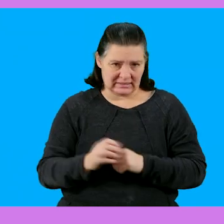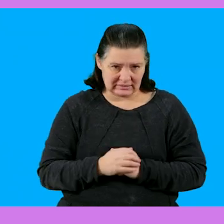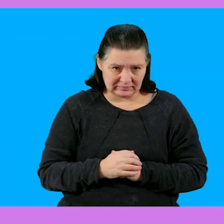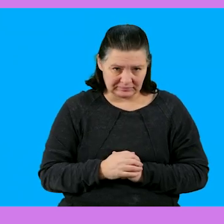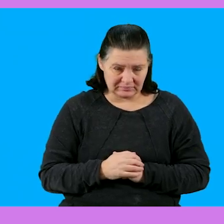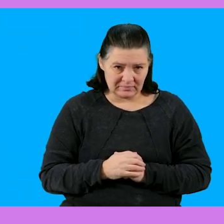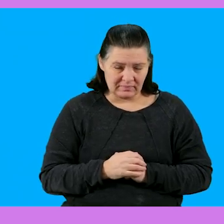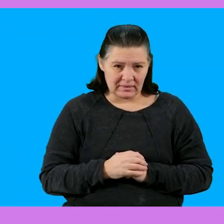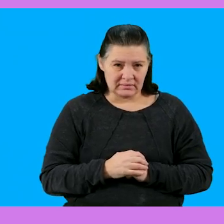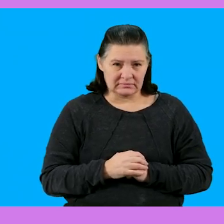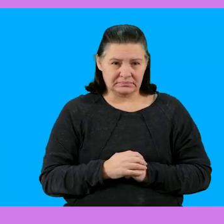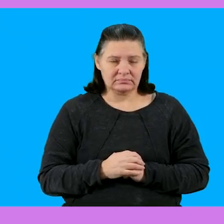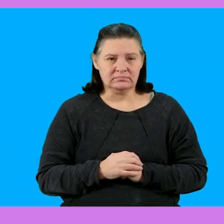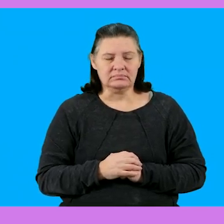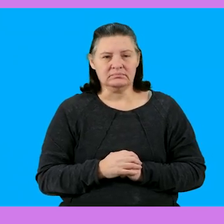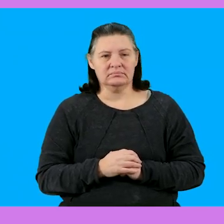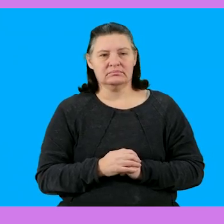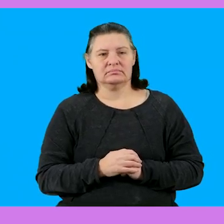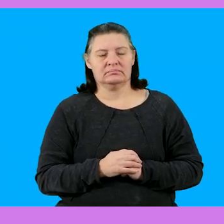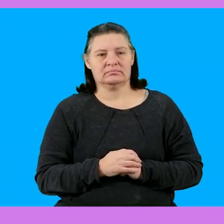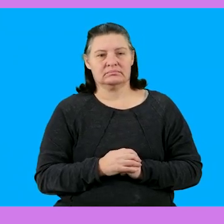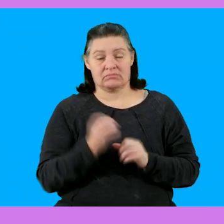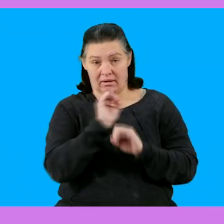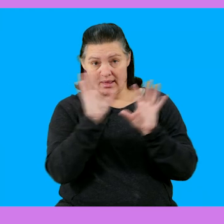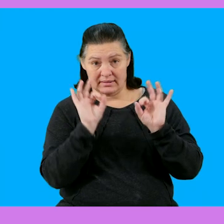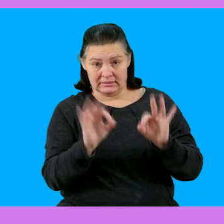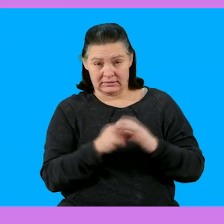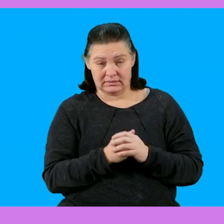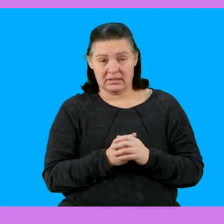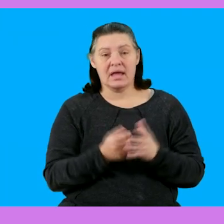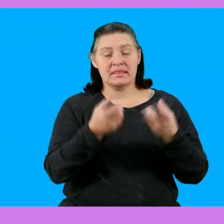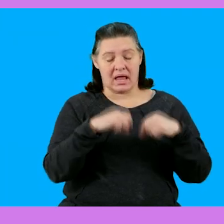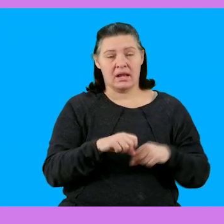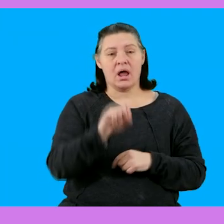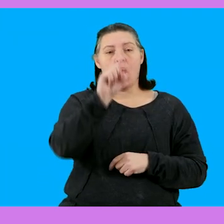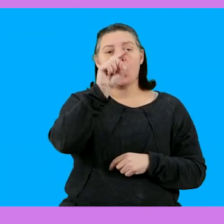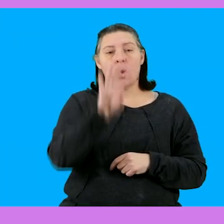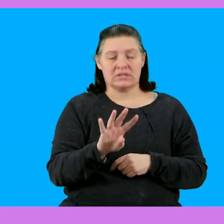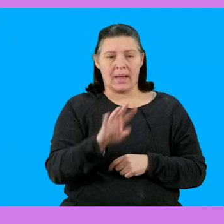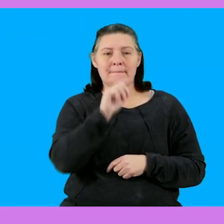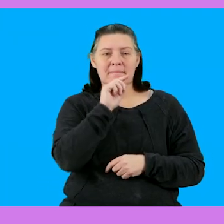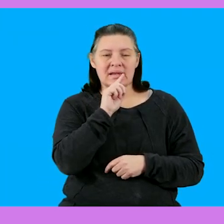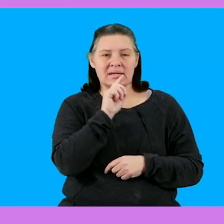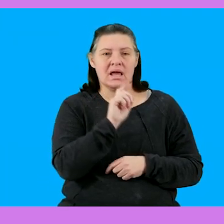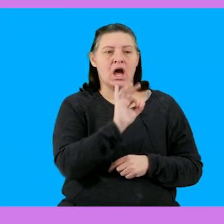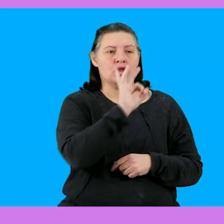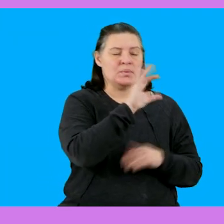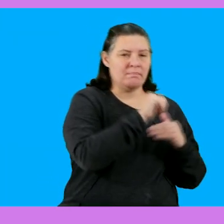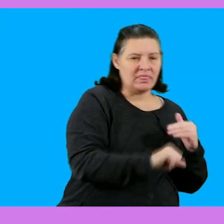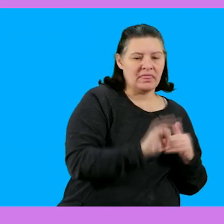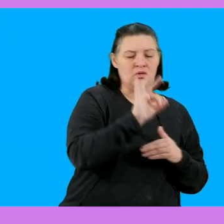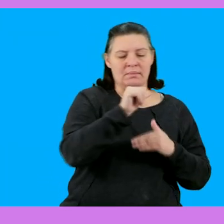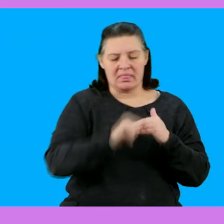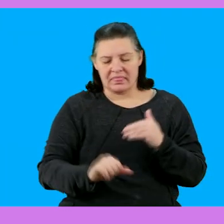2 for the biannually. That's how I got to the 6%. Are we clear on that? Then quarterly, that will be 3%. How did I get